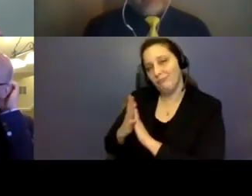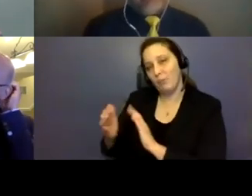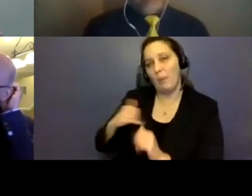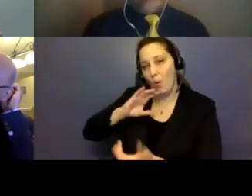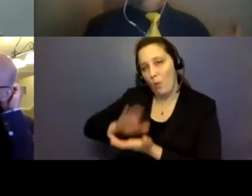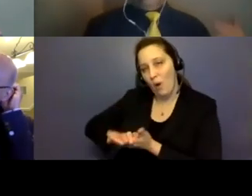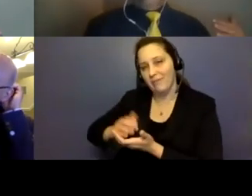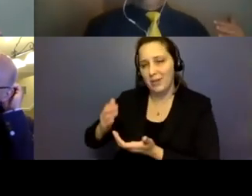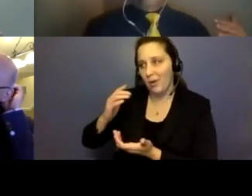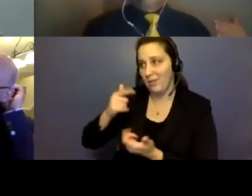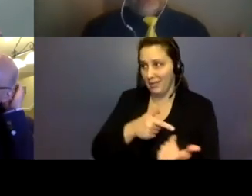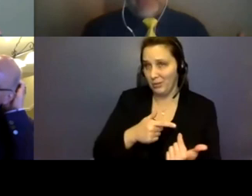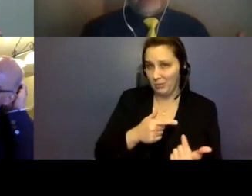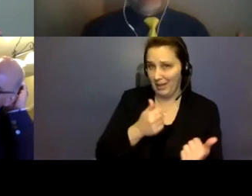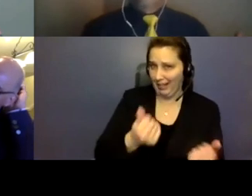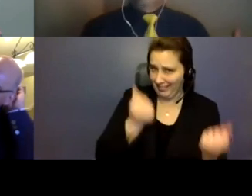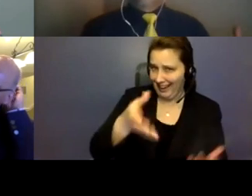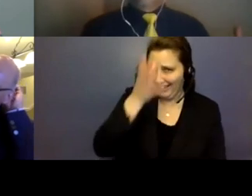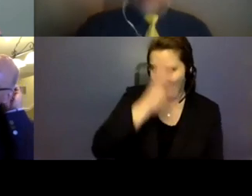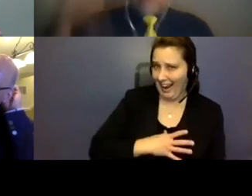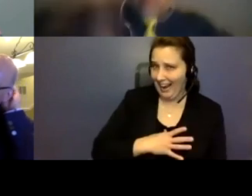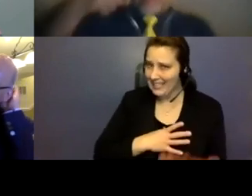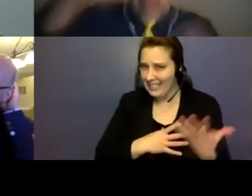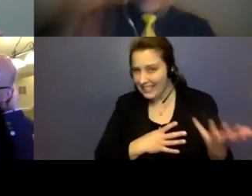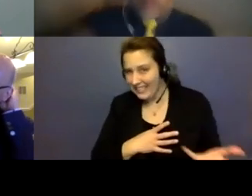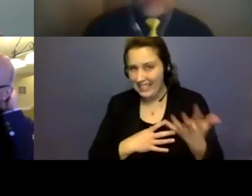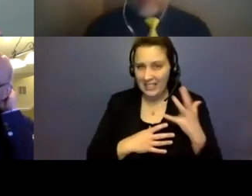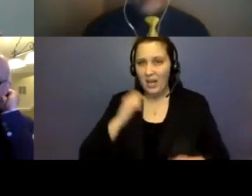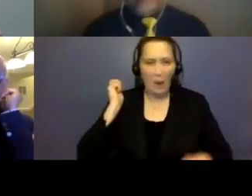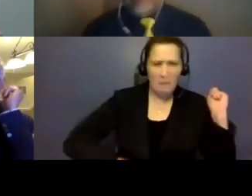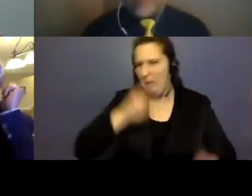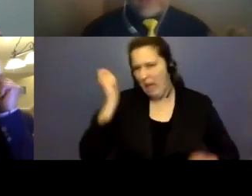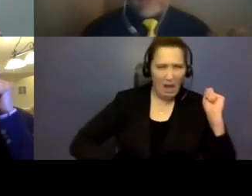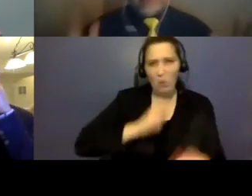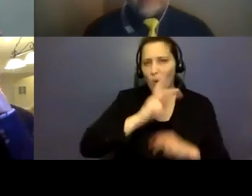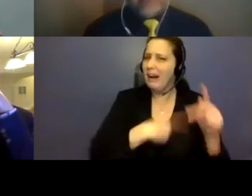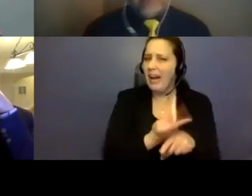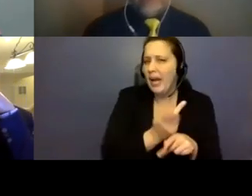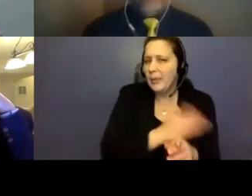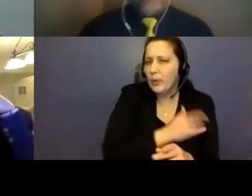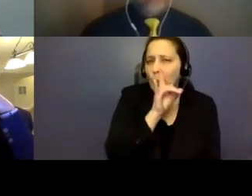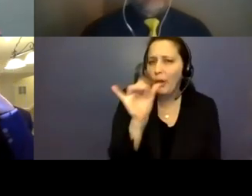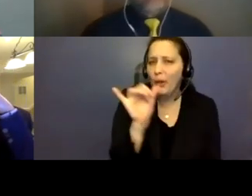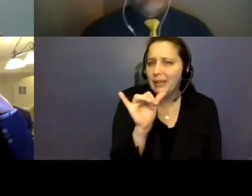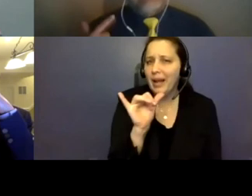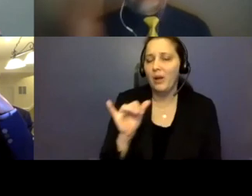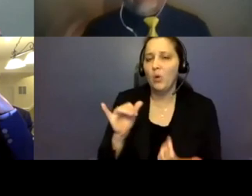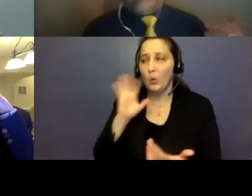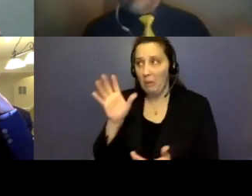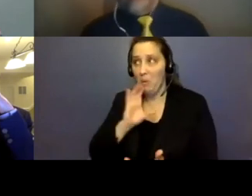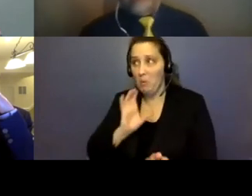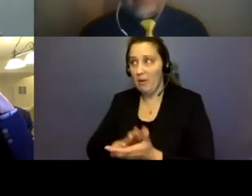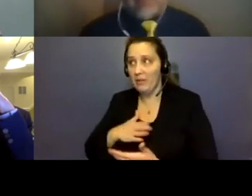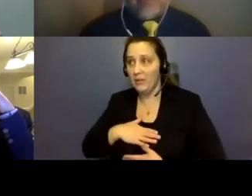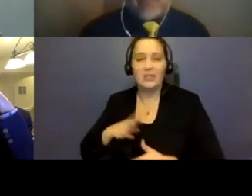know what? Is this going to be a bunch of dudes just banging real hard and drums and things and just going wild? And so I figured, let me